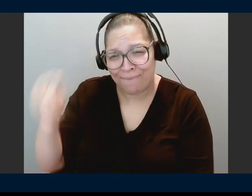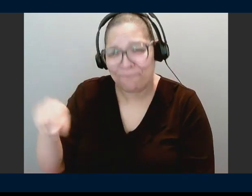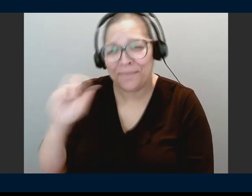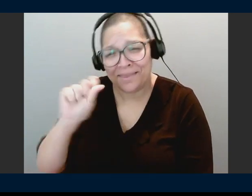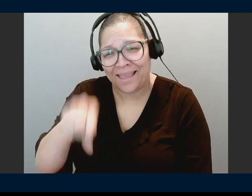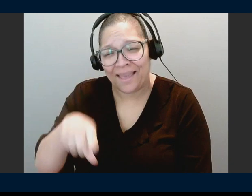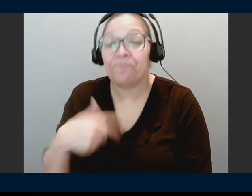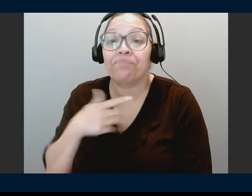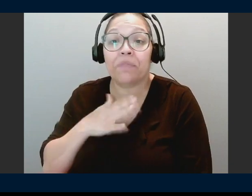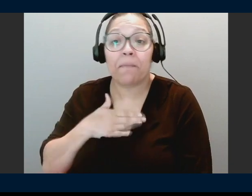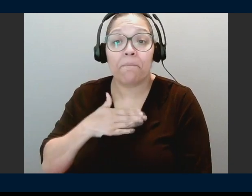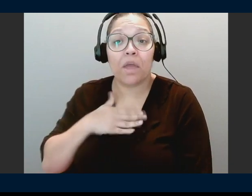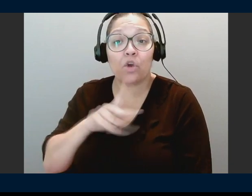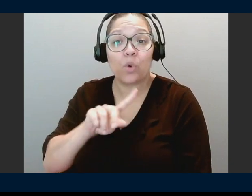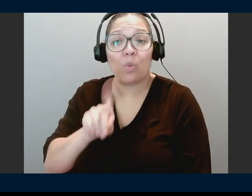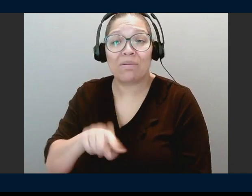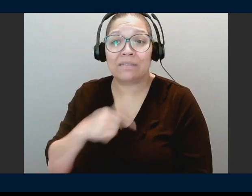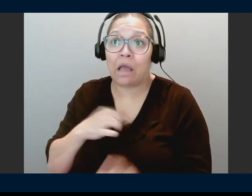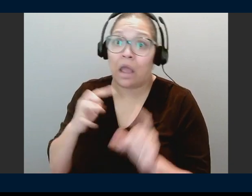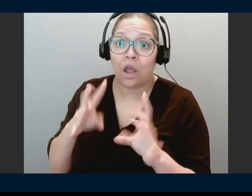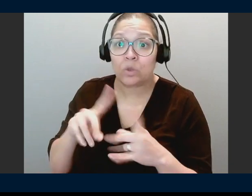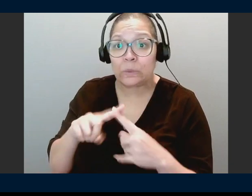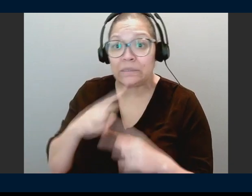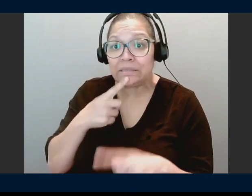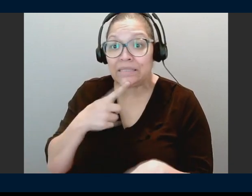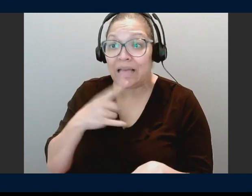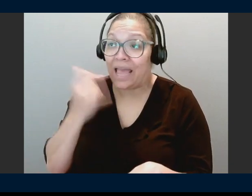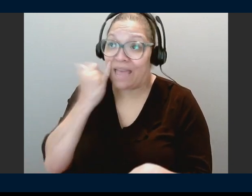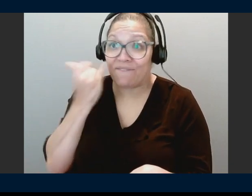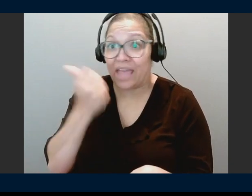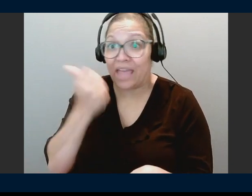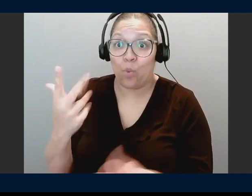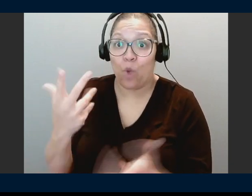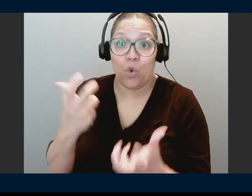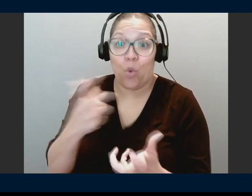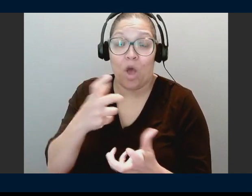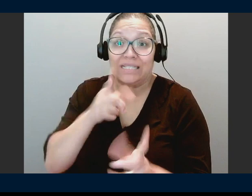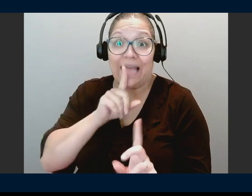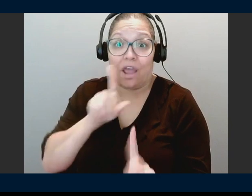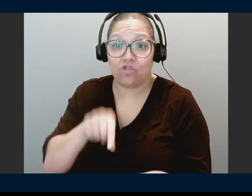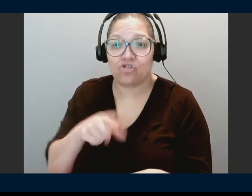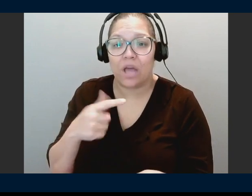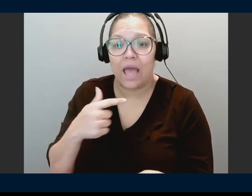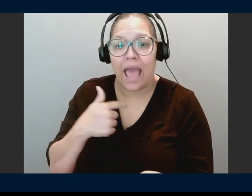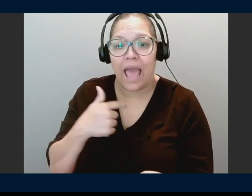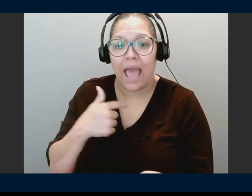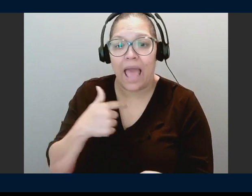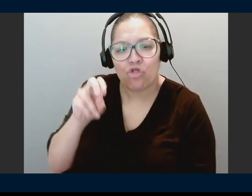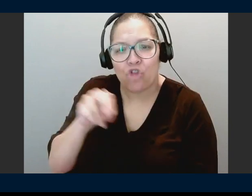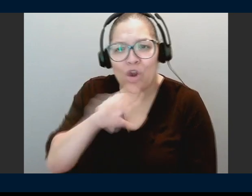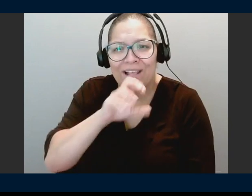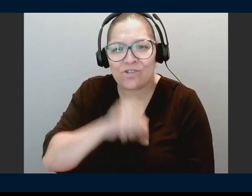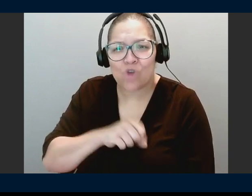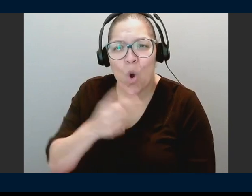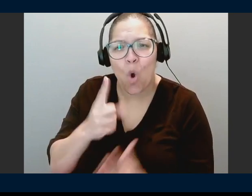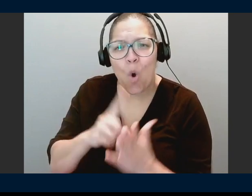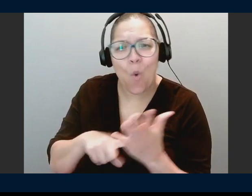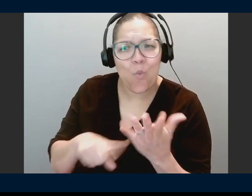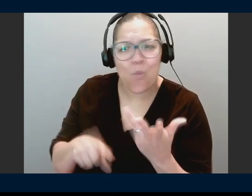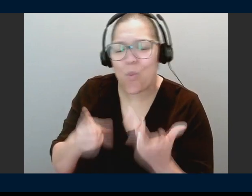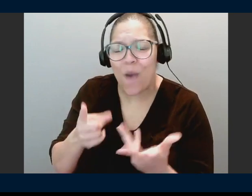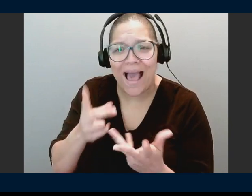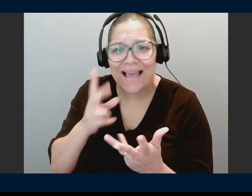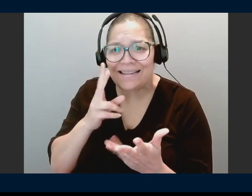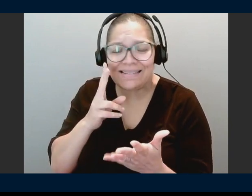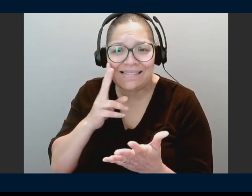My question is, and I hate to say anybody who wants to undertake it, is I'm 30 years old, so what insight, and my background's in machine